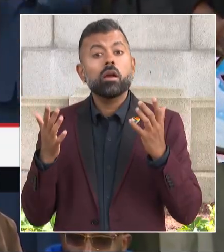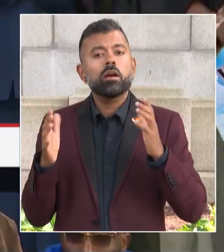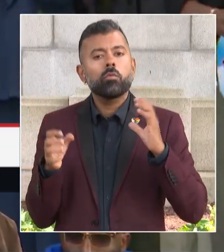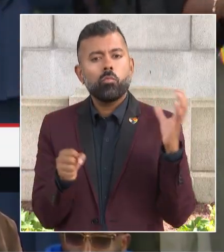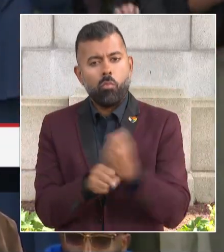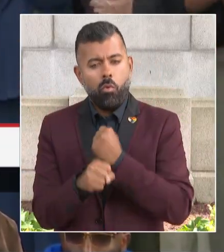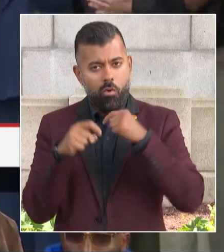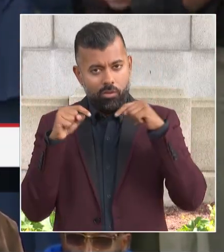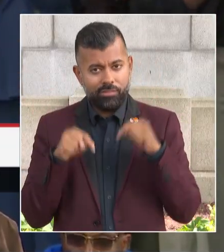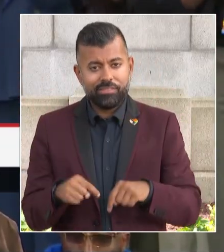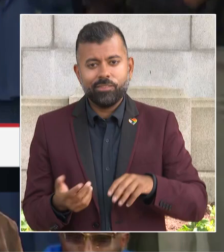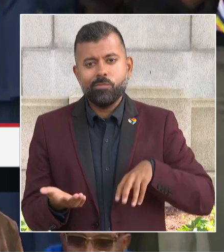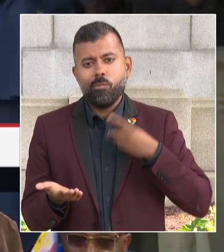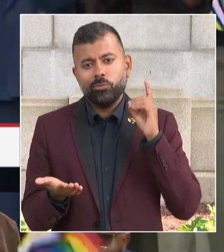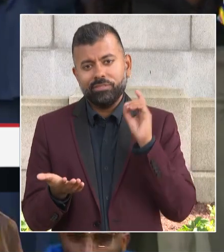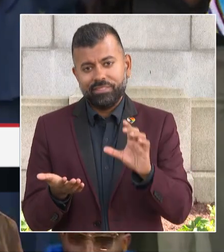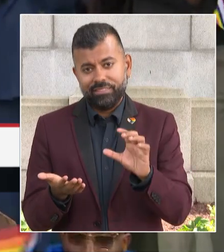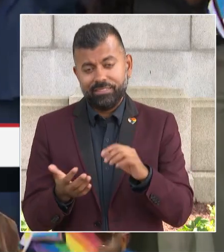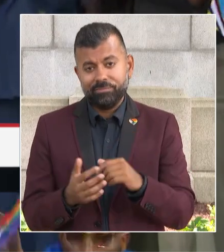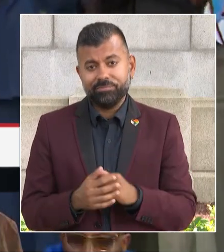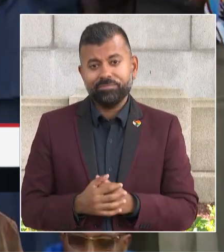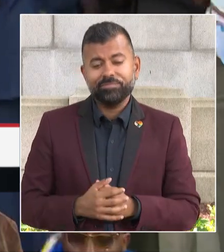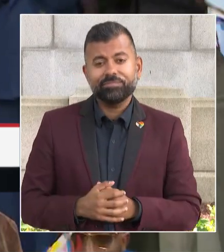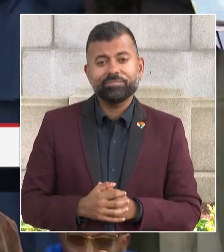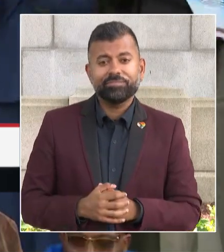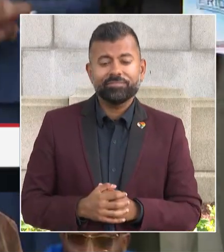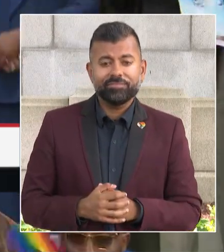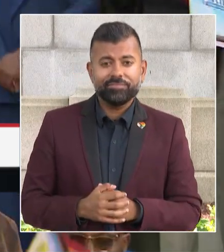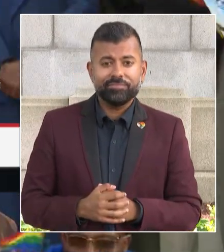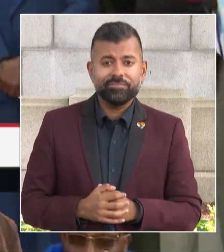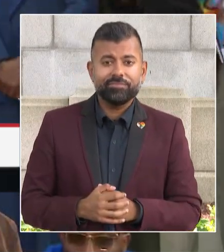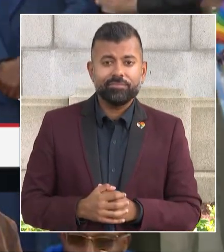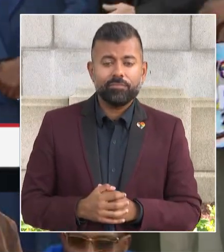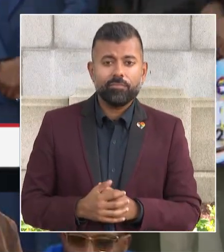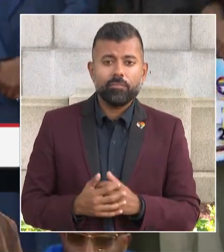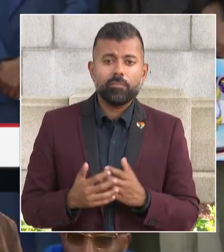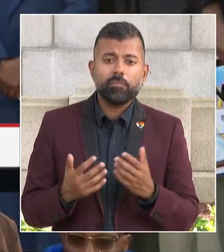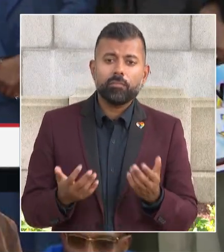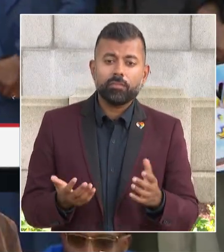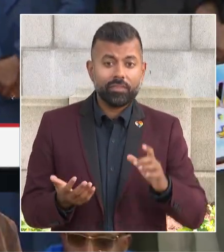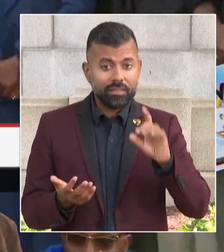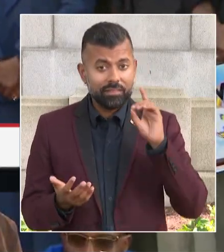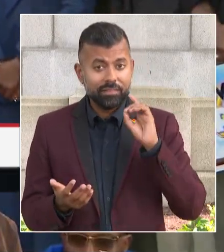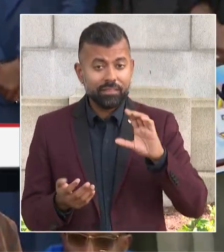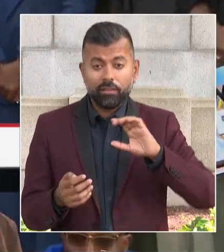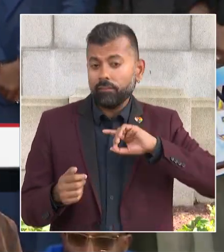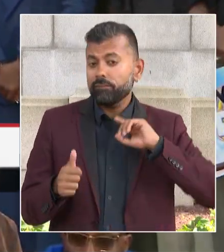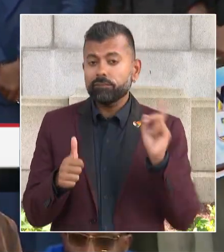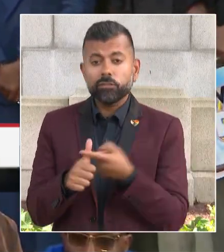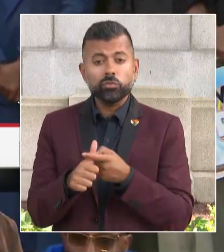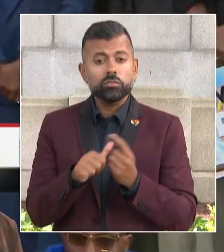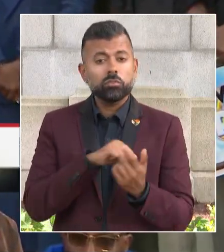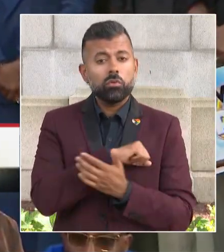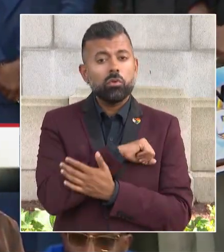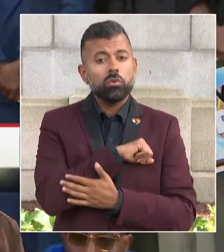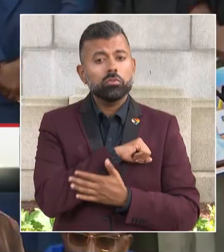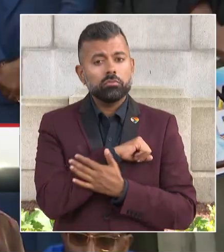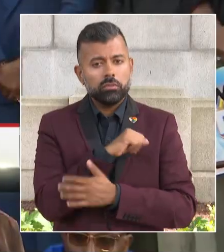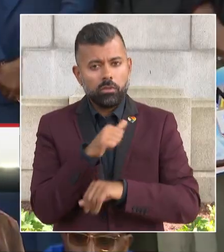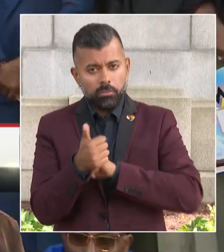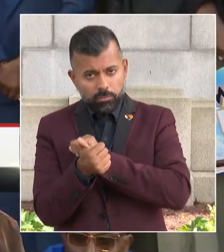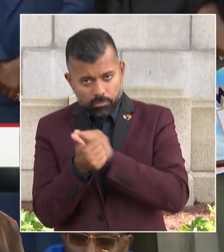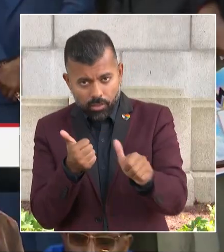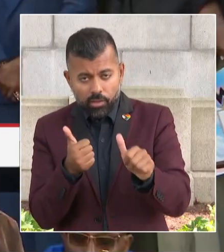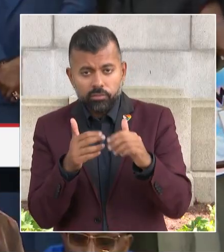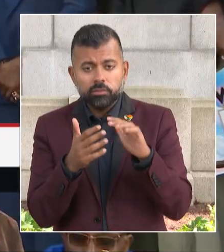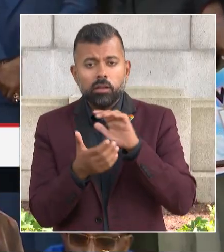D.C. We were ahead of the nation on marriage equality. And just a few weeks ago,